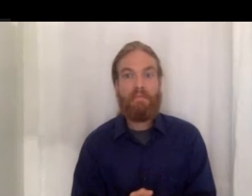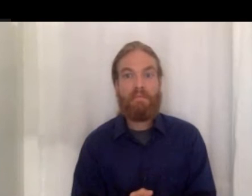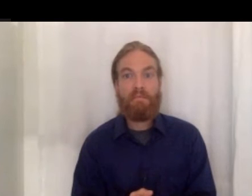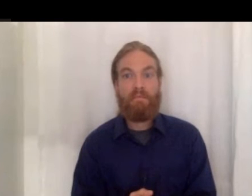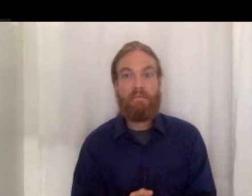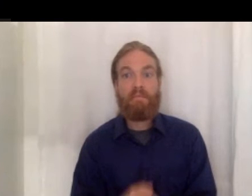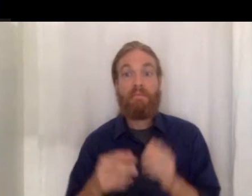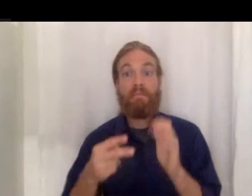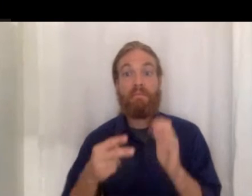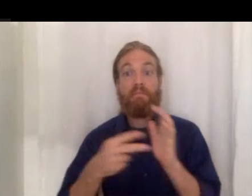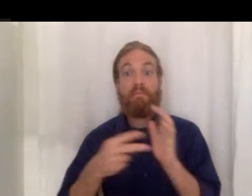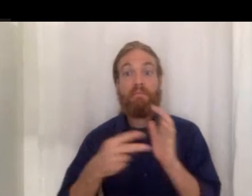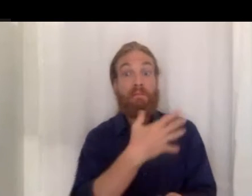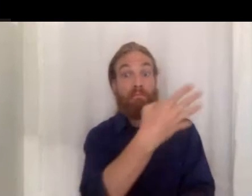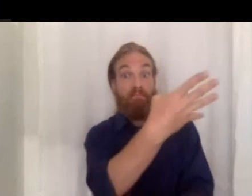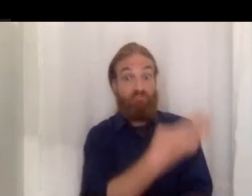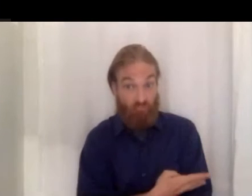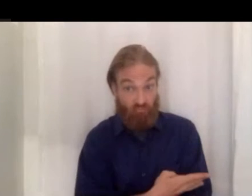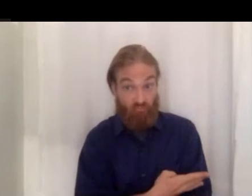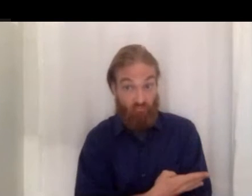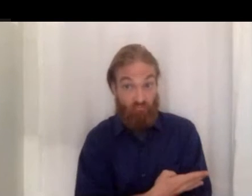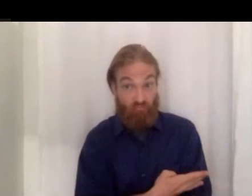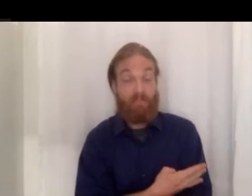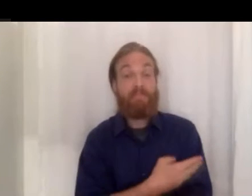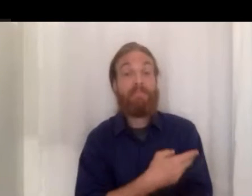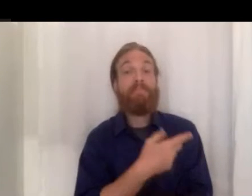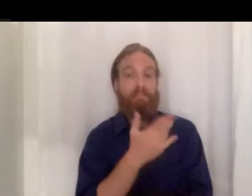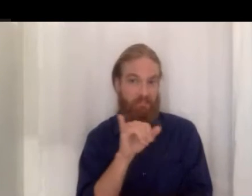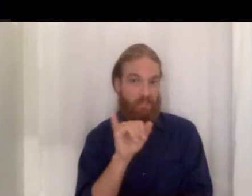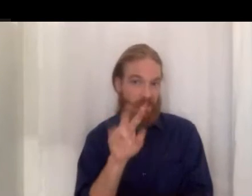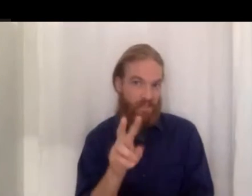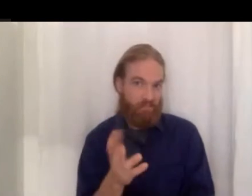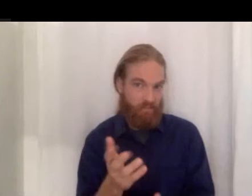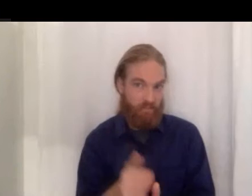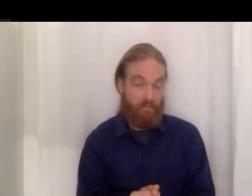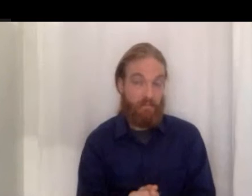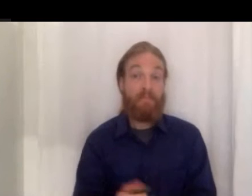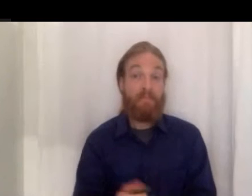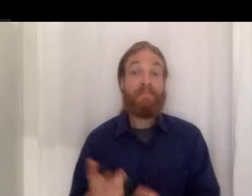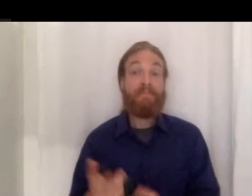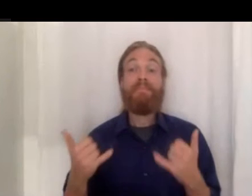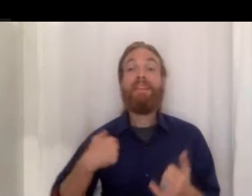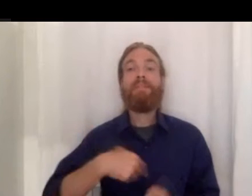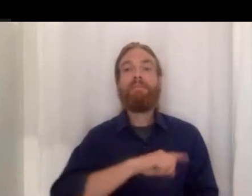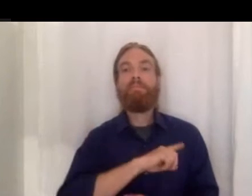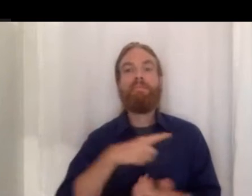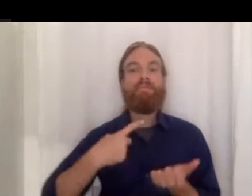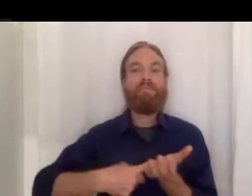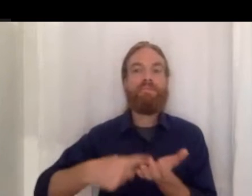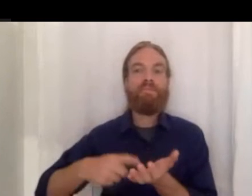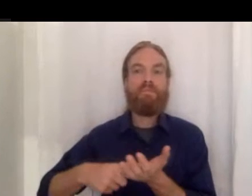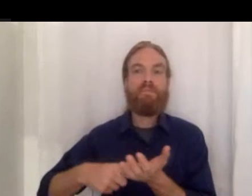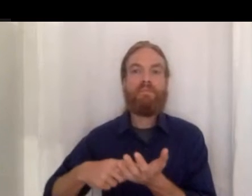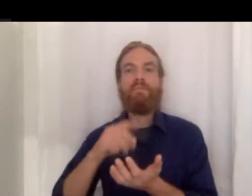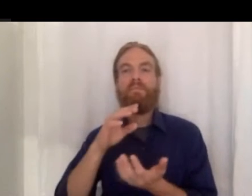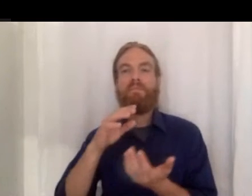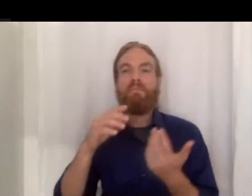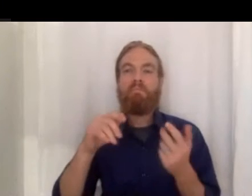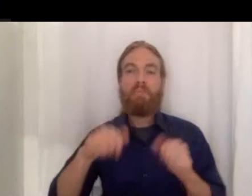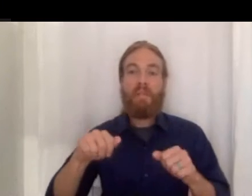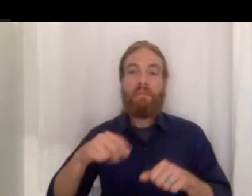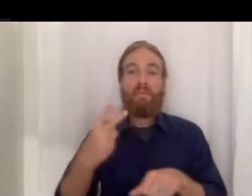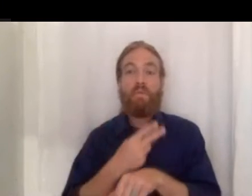there has been a movement to use a subcutaneous delivery for